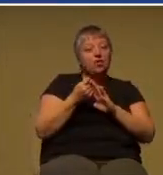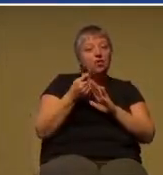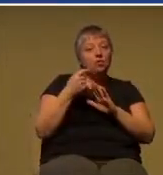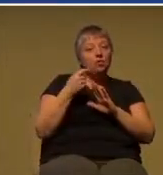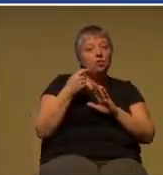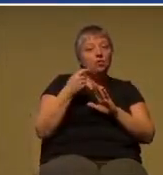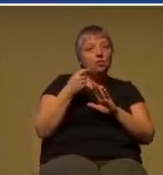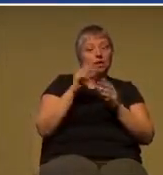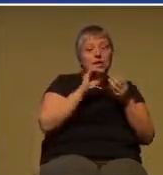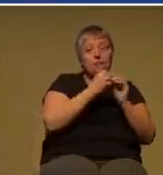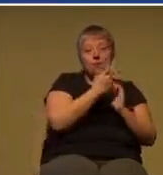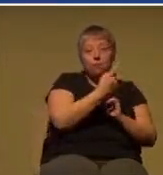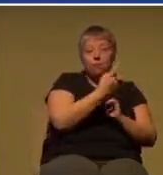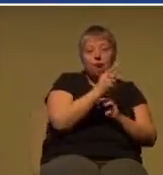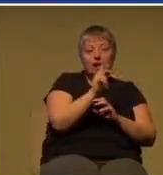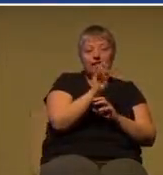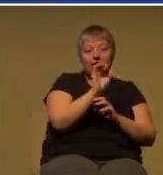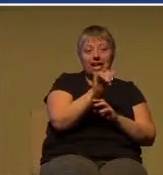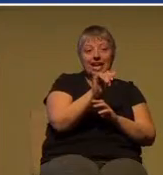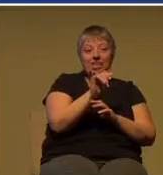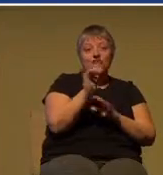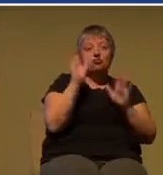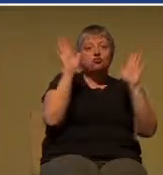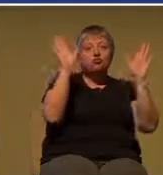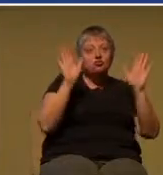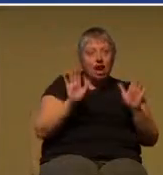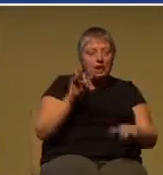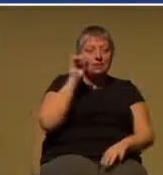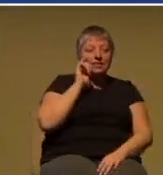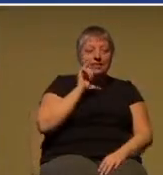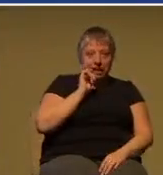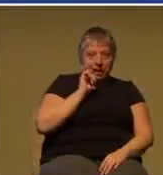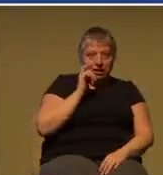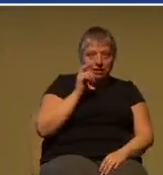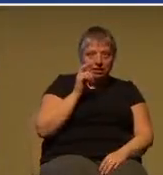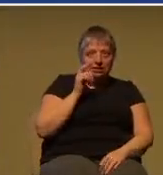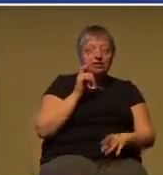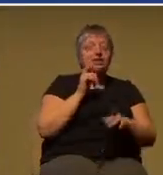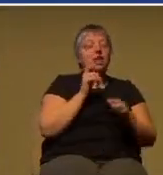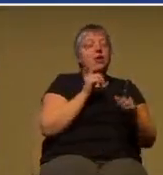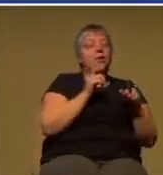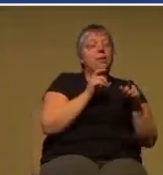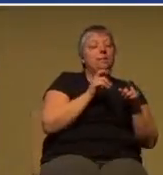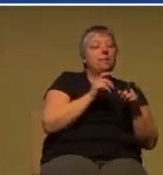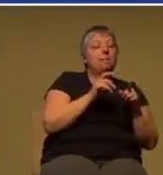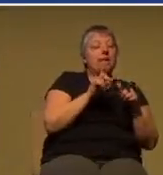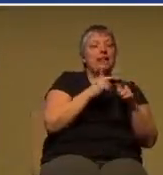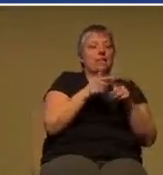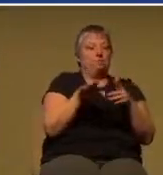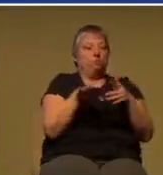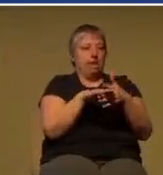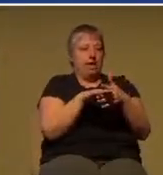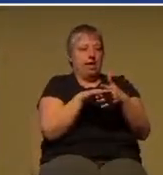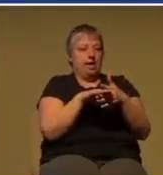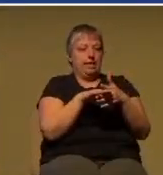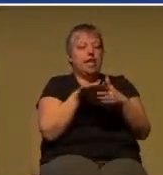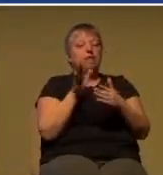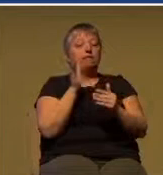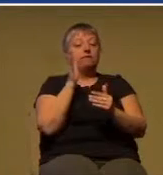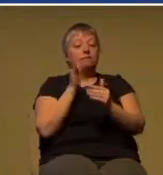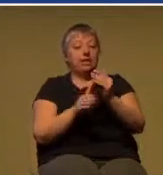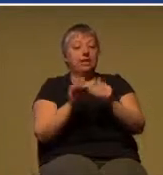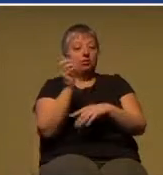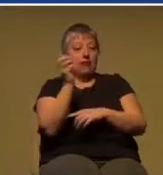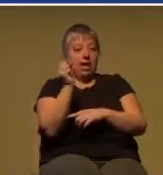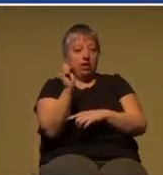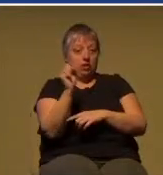one key to incredible sex. And then we have a break after that on the Saturday, and we wrap up the day with this segment